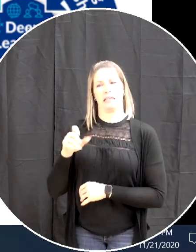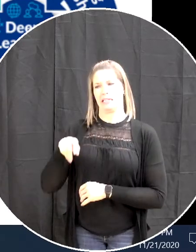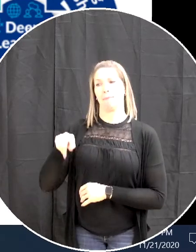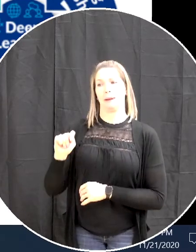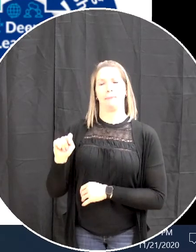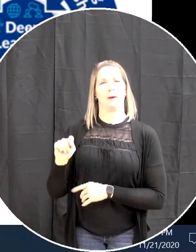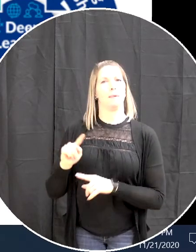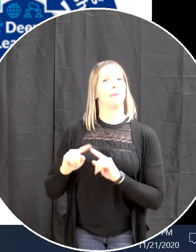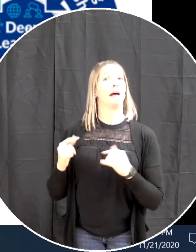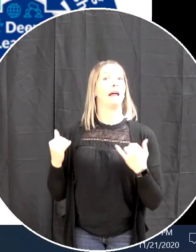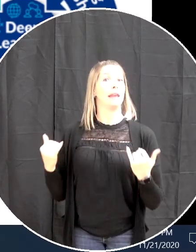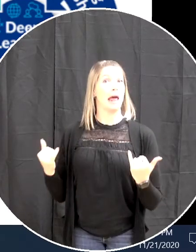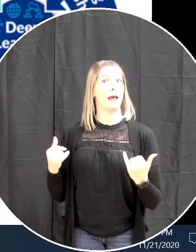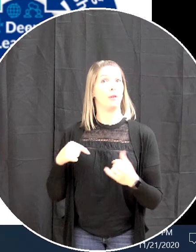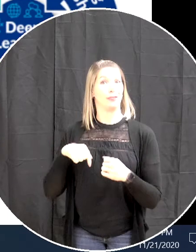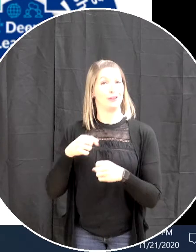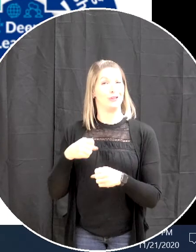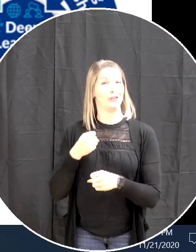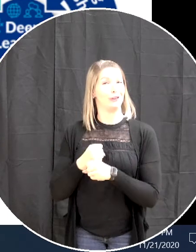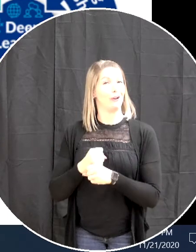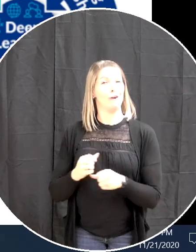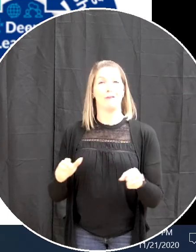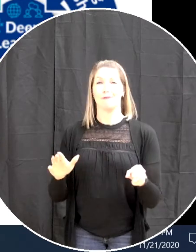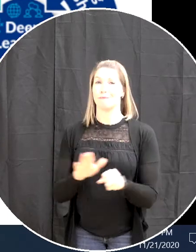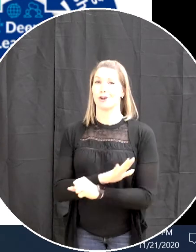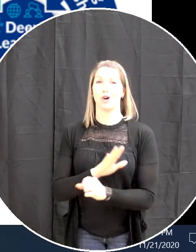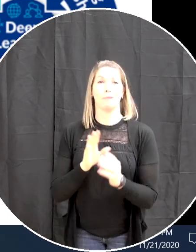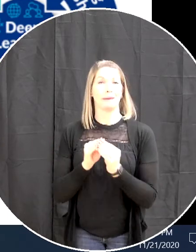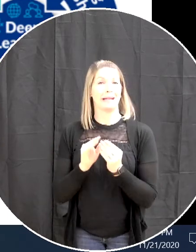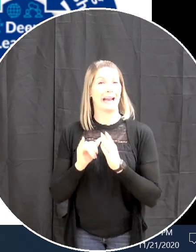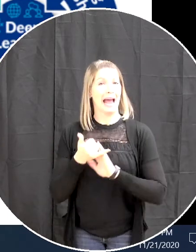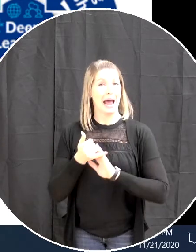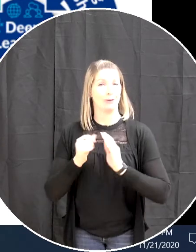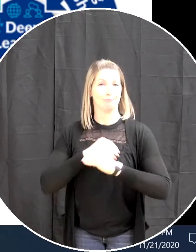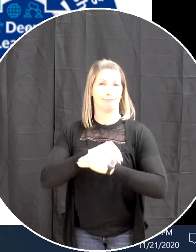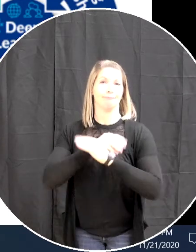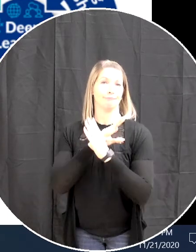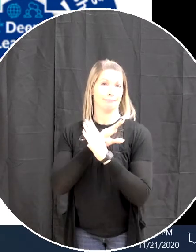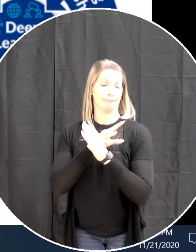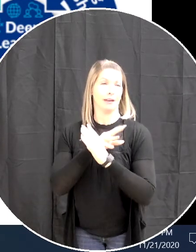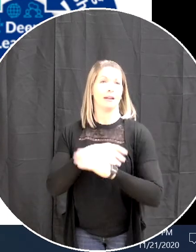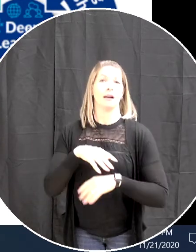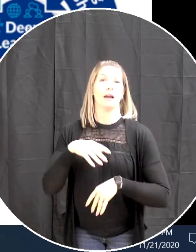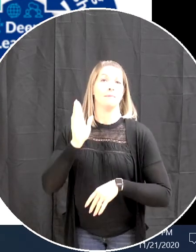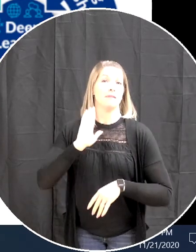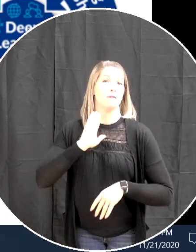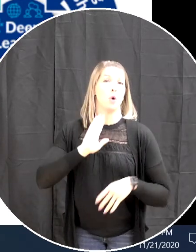year we did it all virtually, and rather than have them segregated into Labrador,